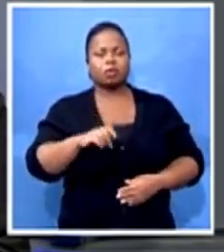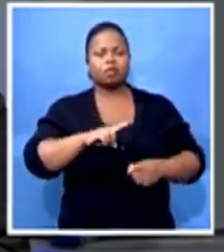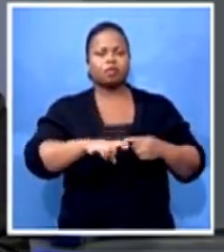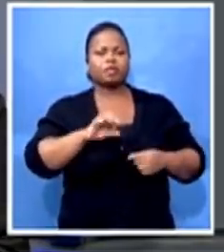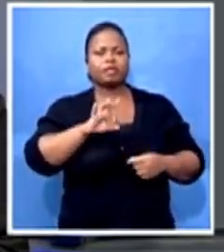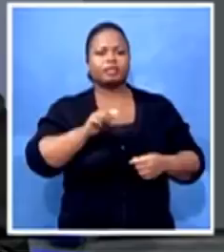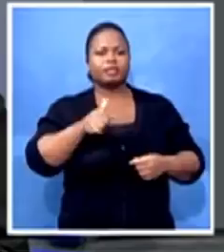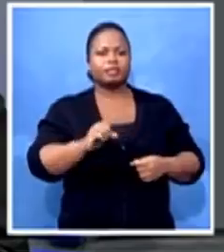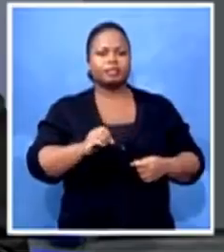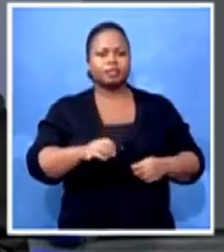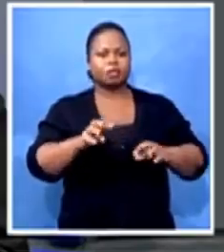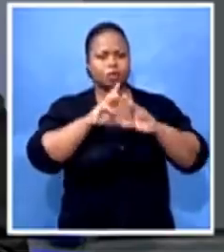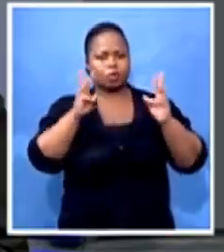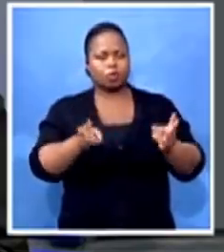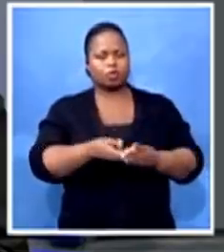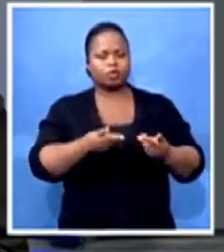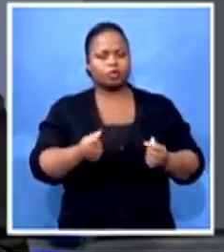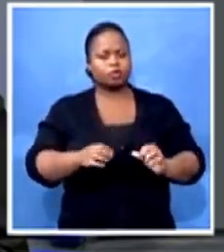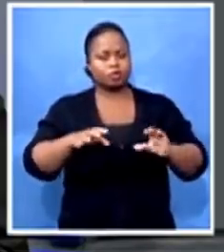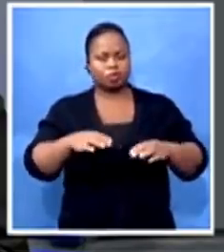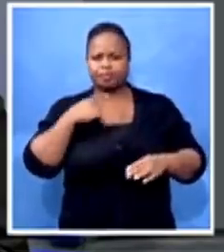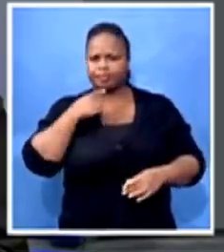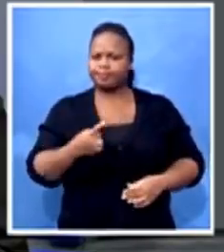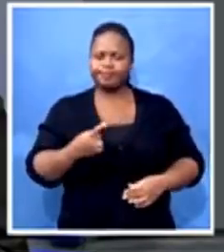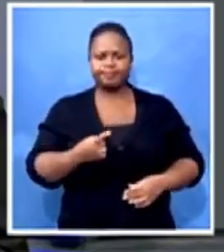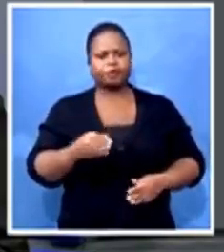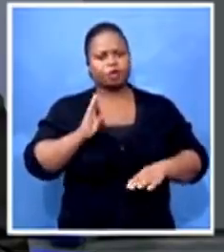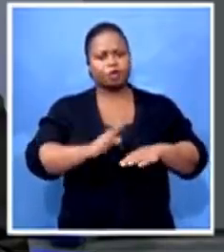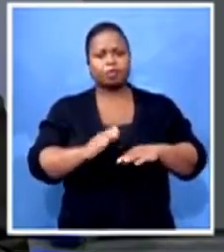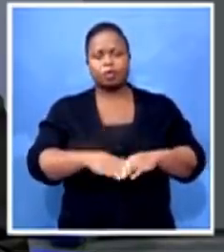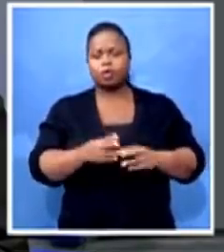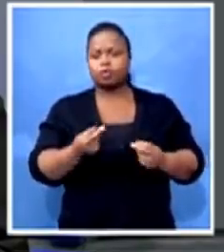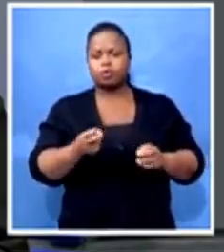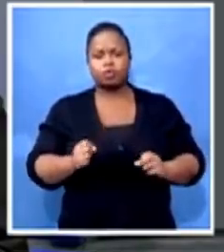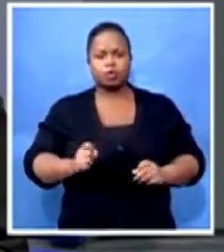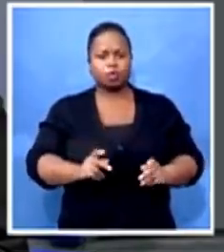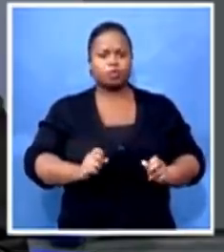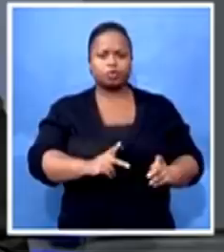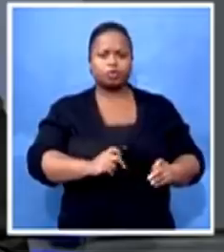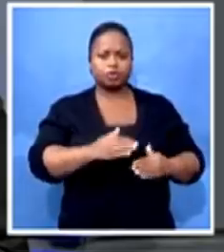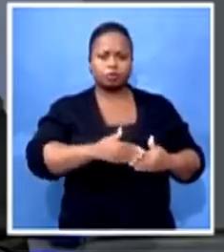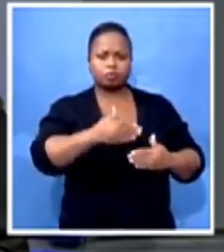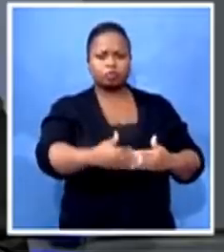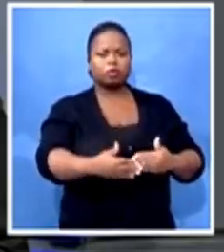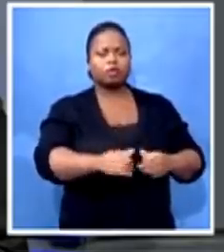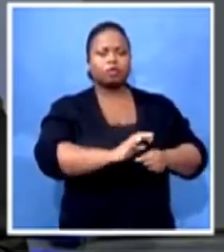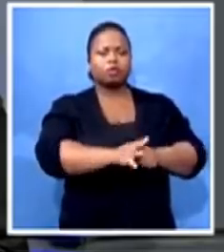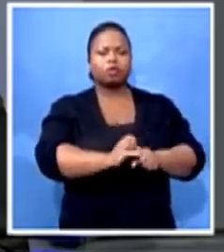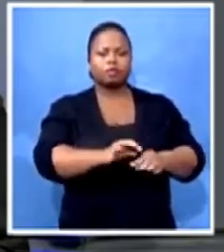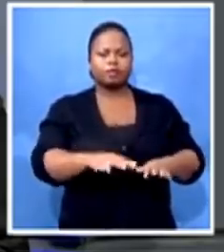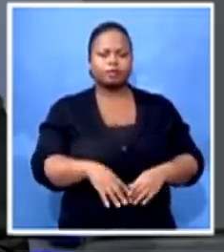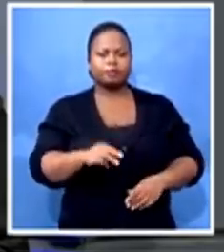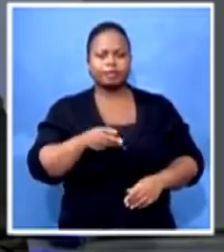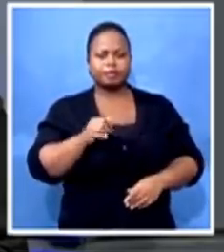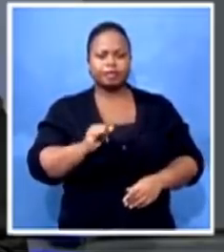says there will be new opportunities for black business post-COVID-19. Msibi joins us live via Skype from Johannesburg